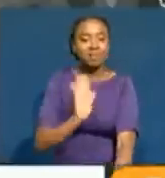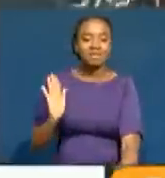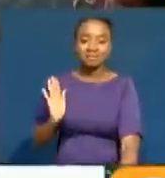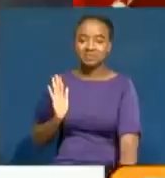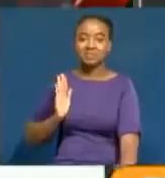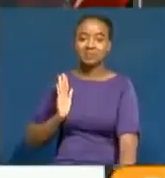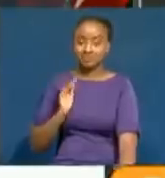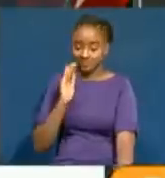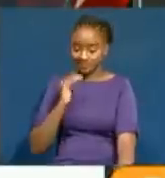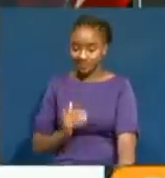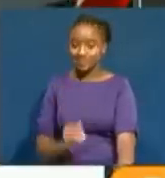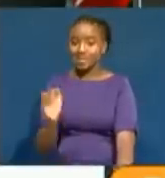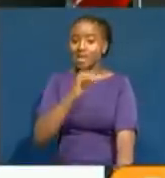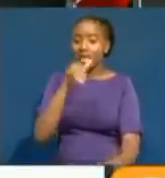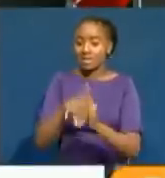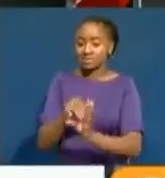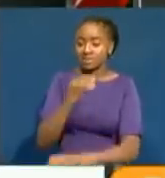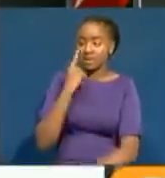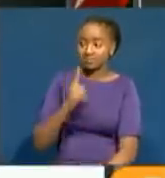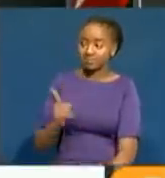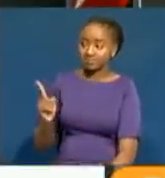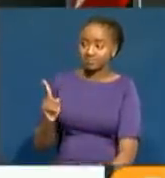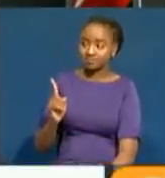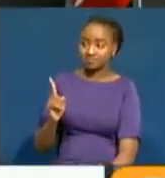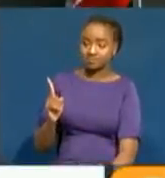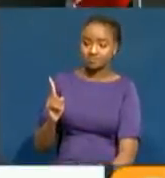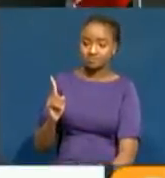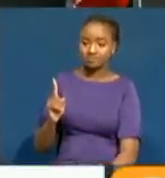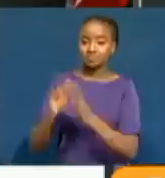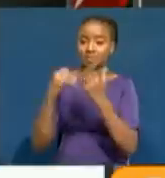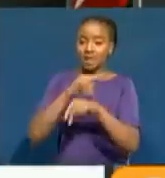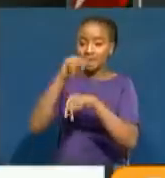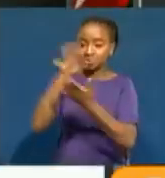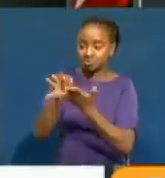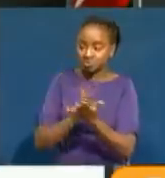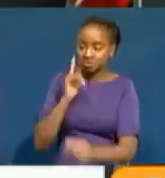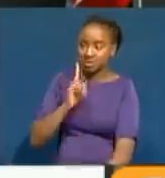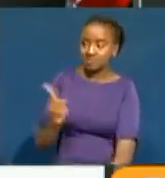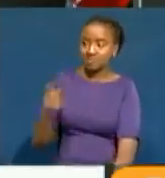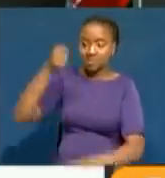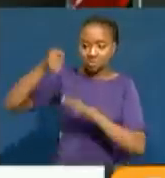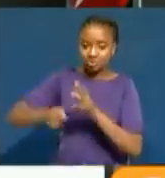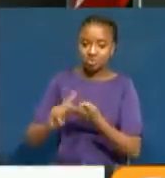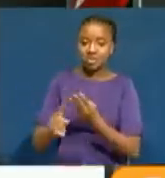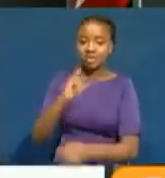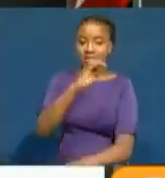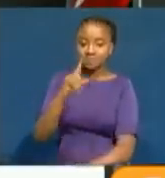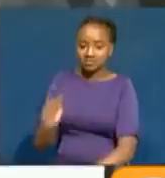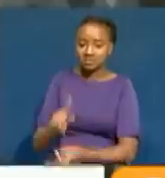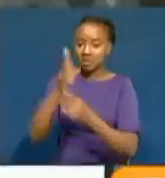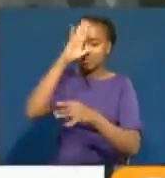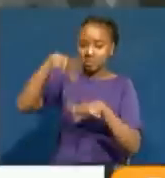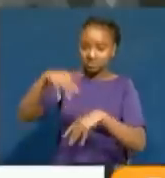than IEBC, Interior Affairs and ICT Ministries, as well as the National Treasury, Judiciary, Inspector General